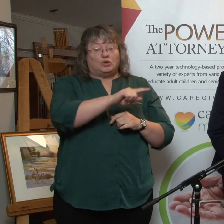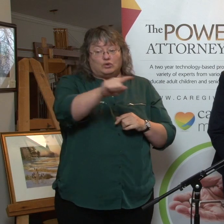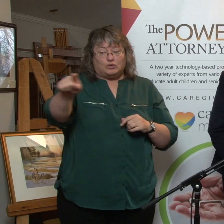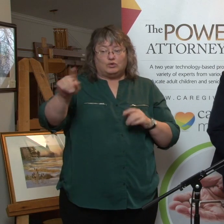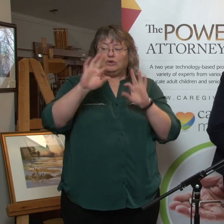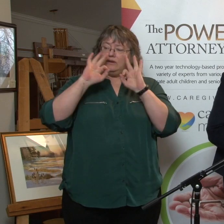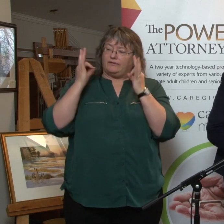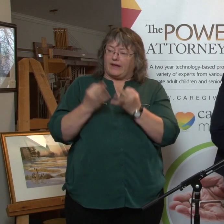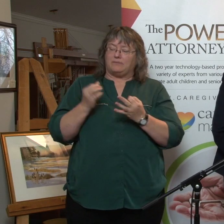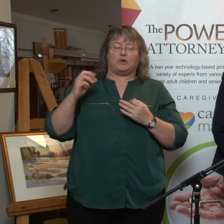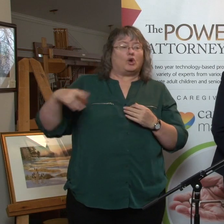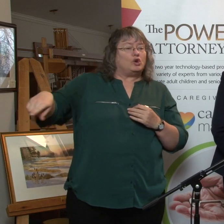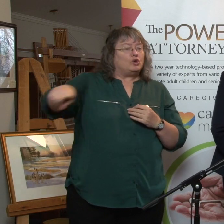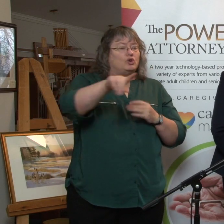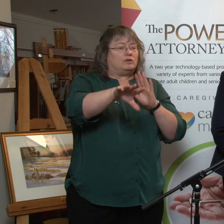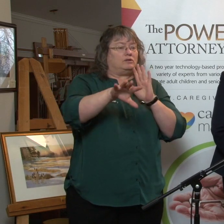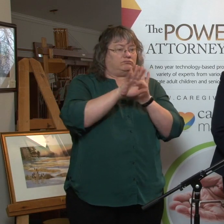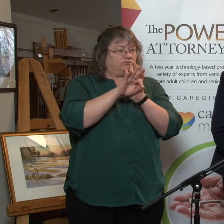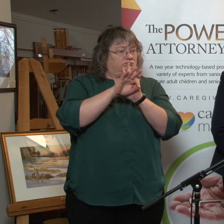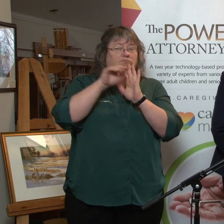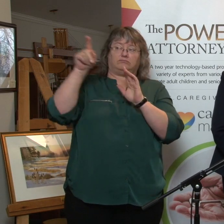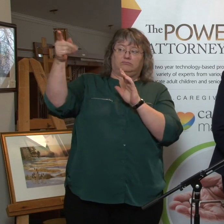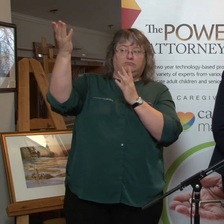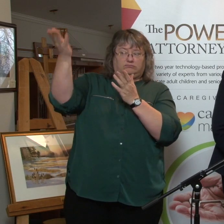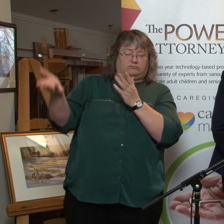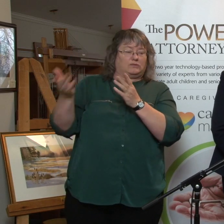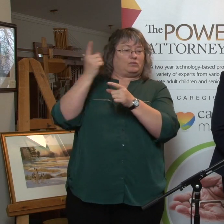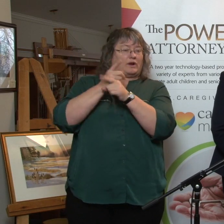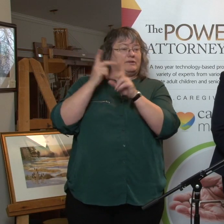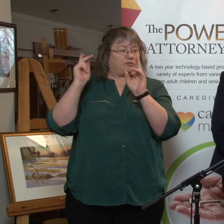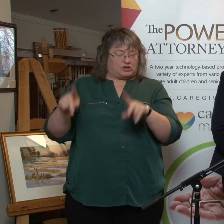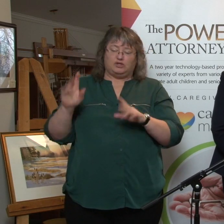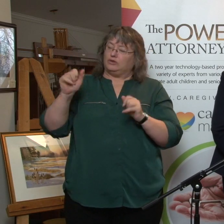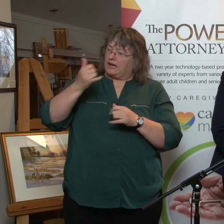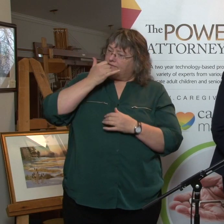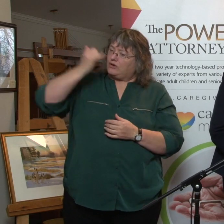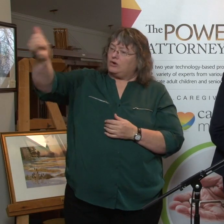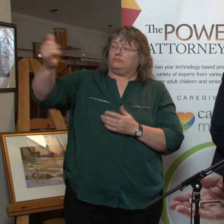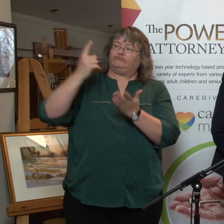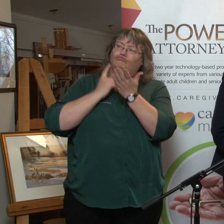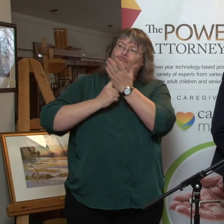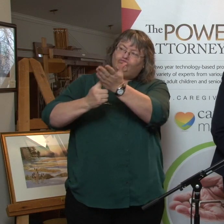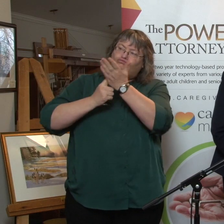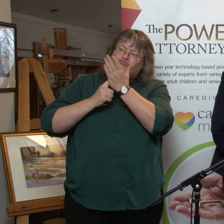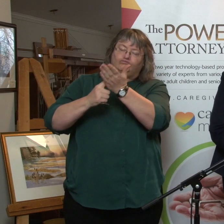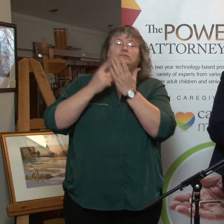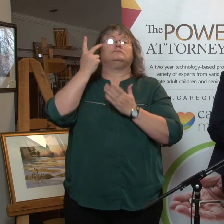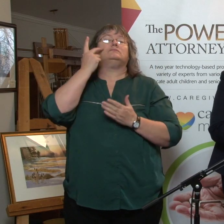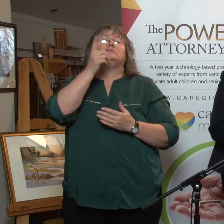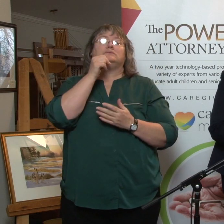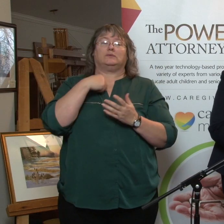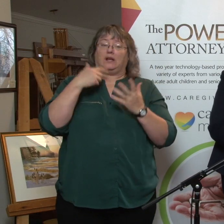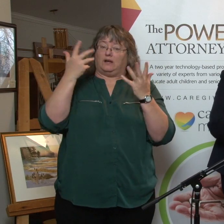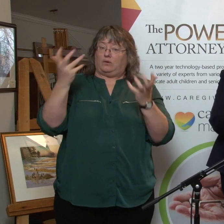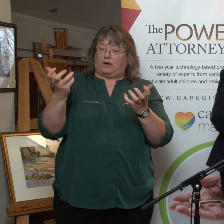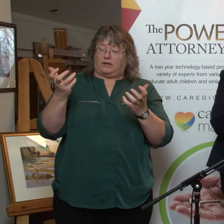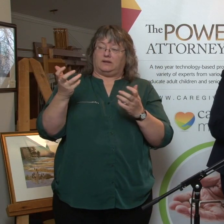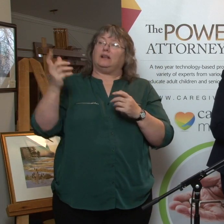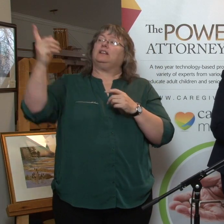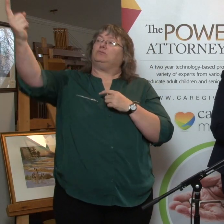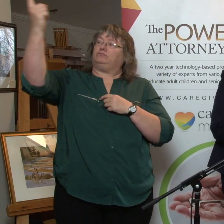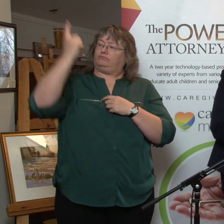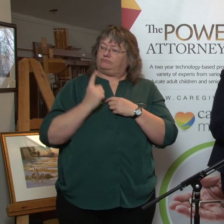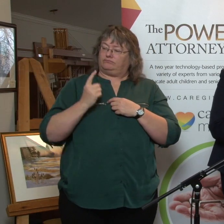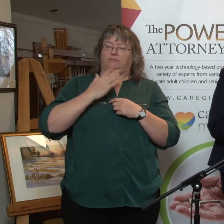you, the person, you pick that assessor, you phone up, you get to talk to them, you figure out who you want. That capacity assessor comes